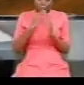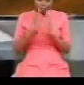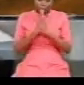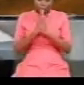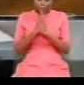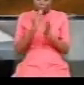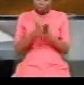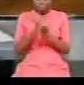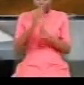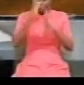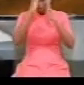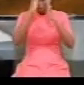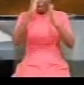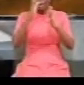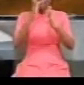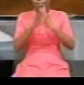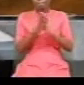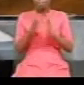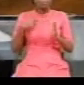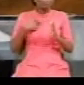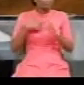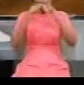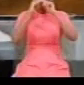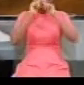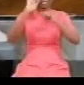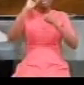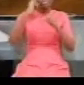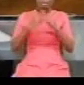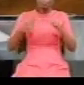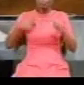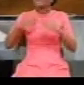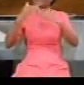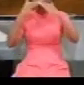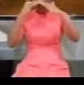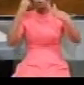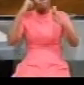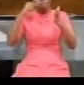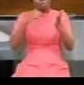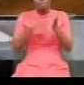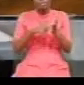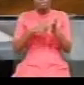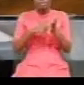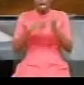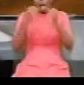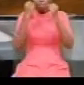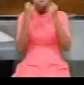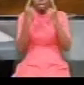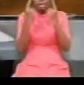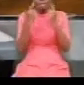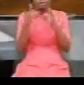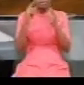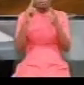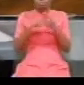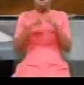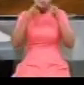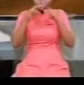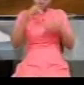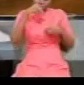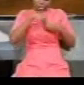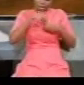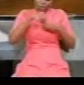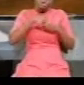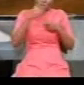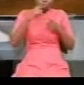pray, Father. We bless your name. We thank you for this awakening to look inward,